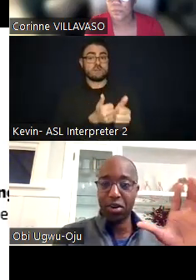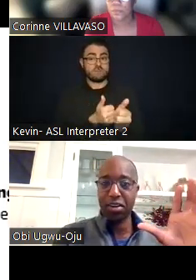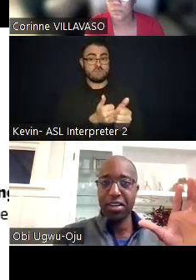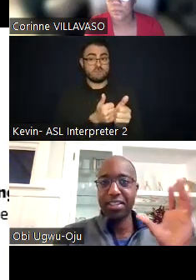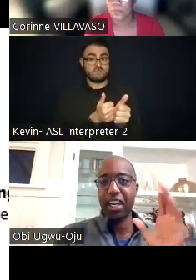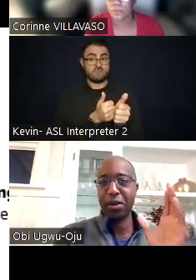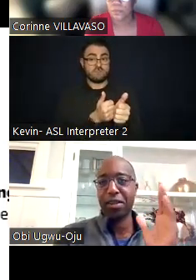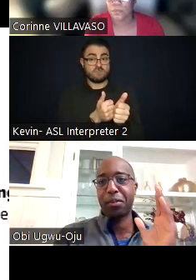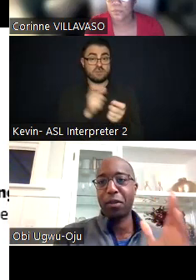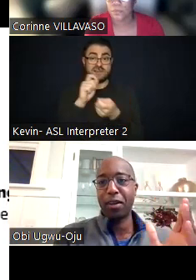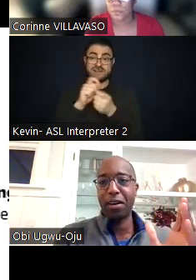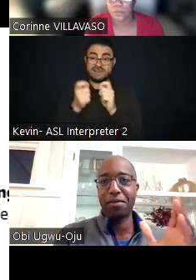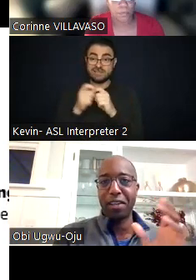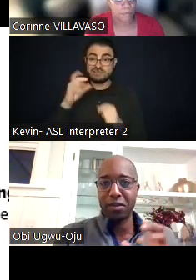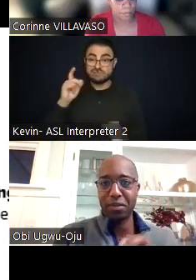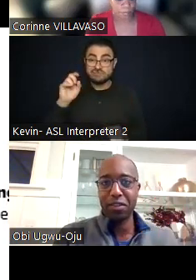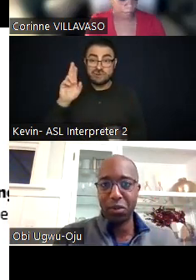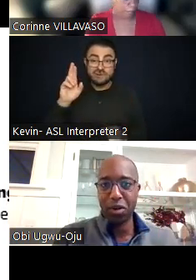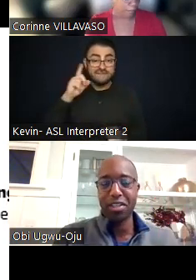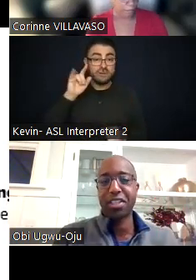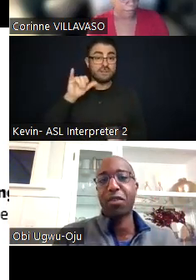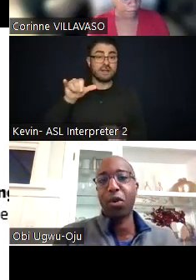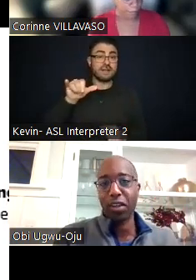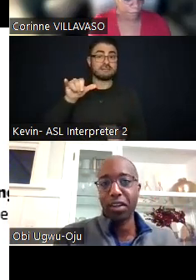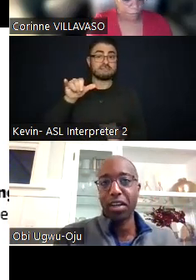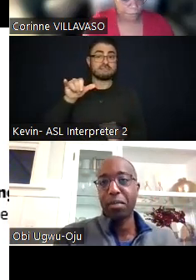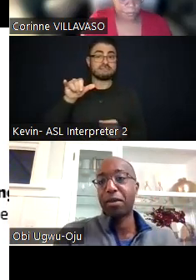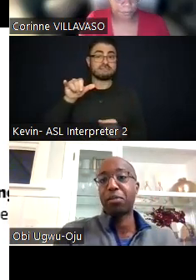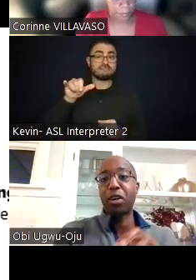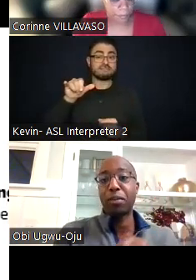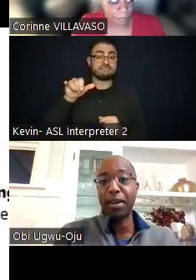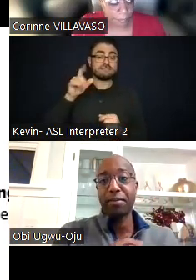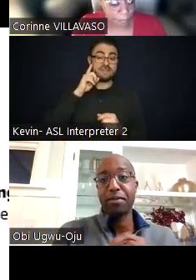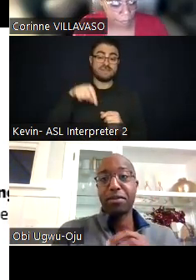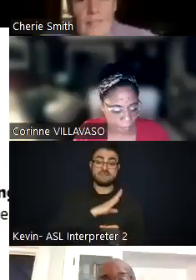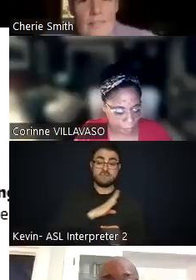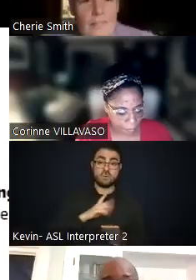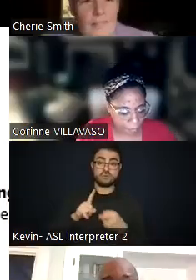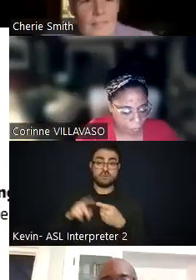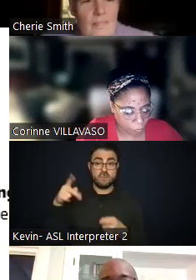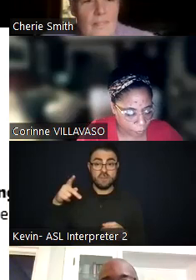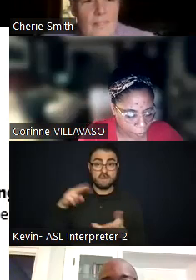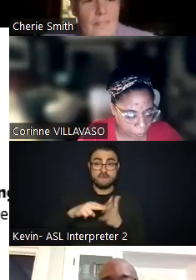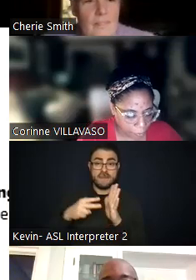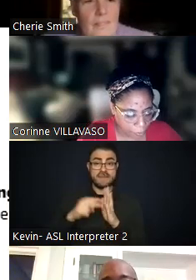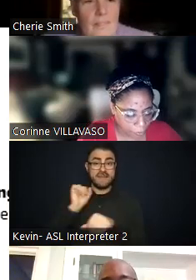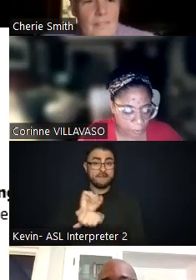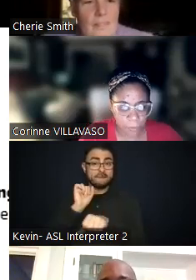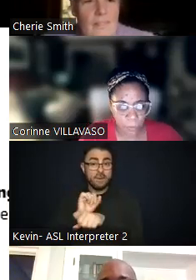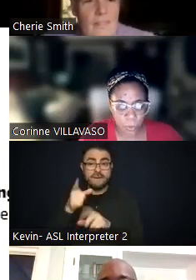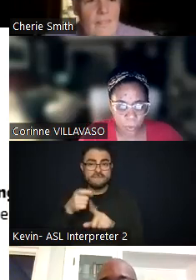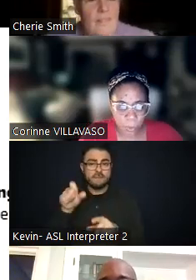what the charter has stated about the employment of these of this board to the city of Portland, maybe it's employed by someone else or whatever.